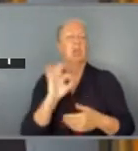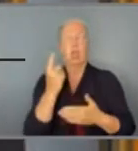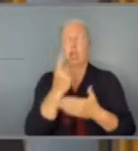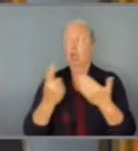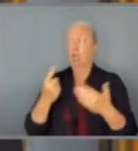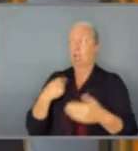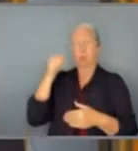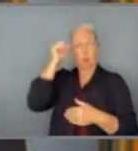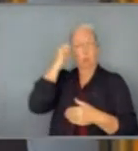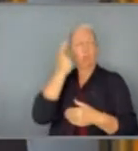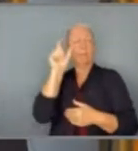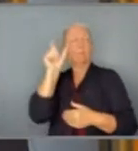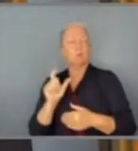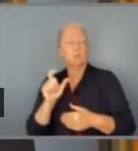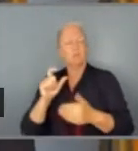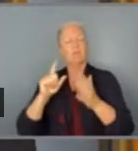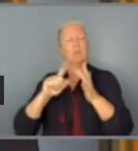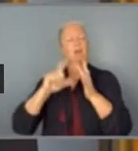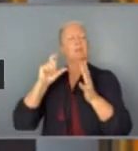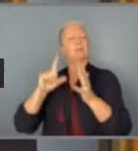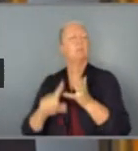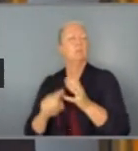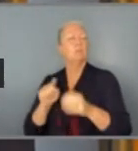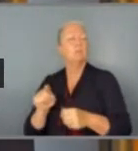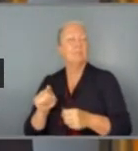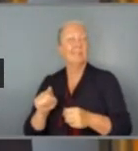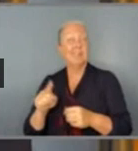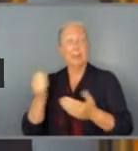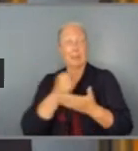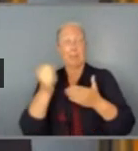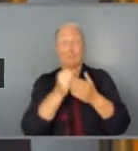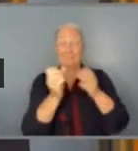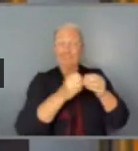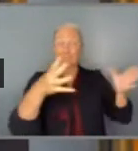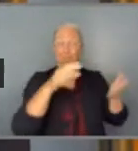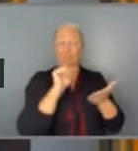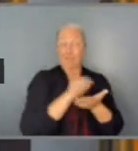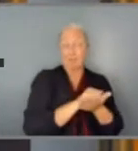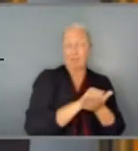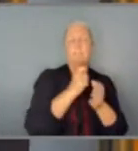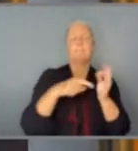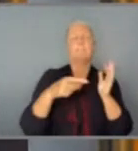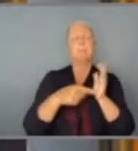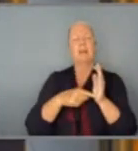even with those rising numbers, it's mainly cases, not hospitalisations